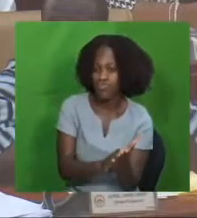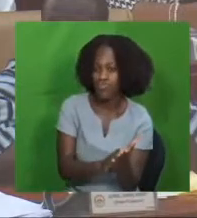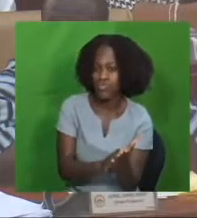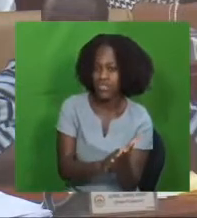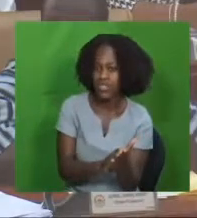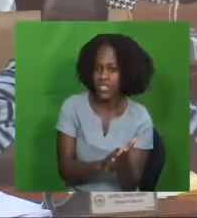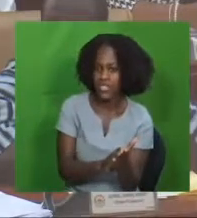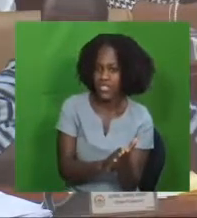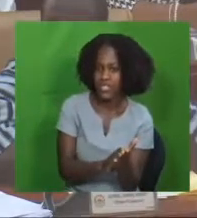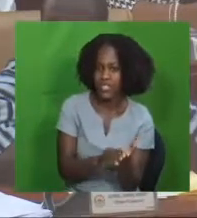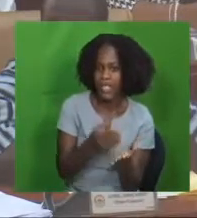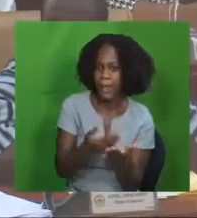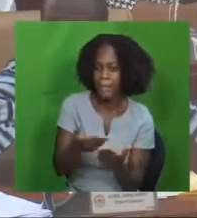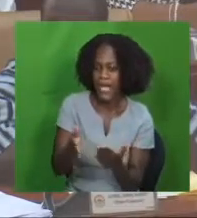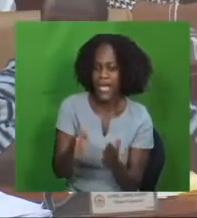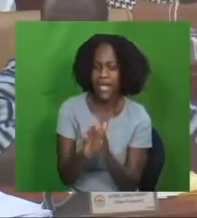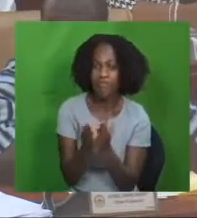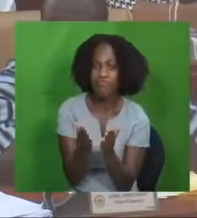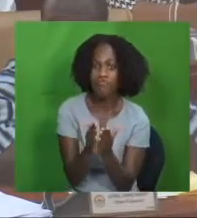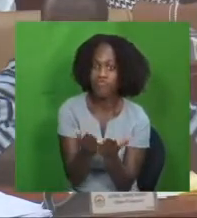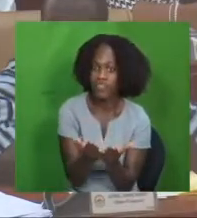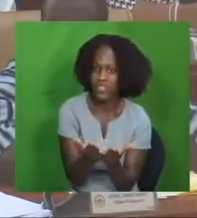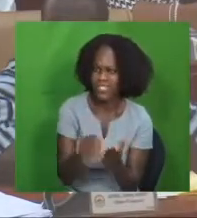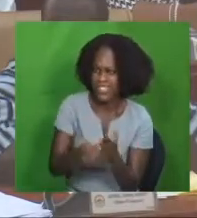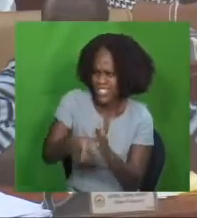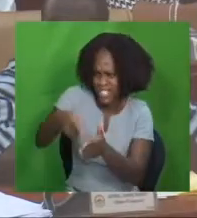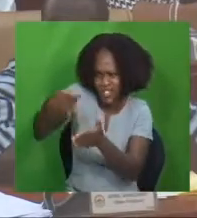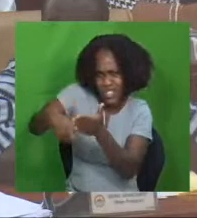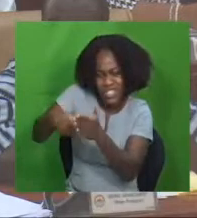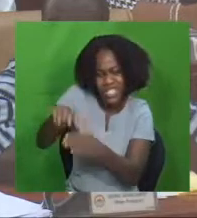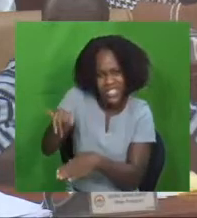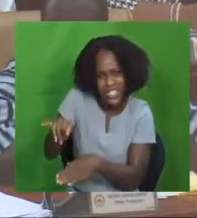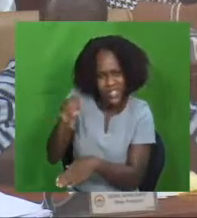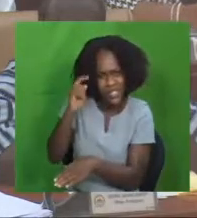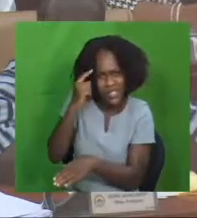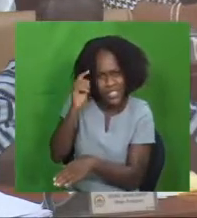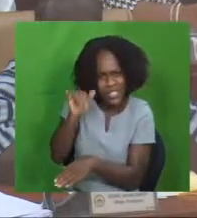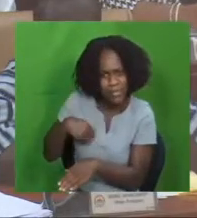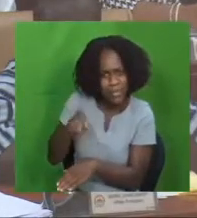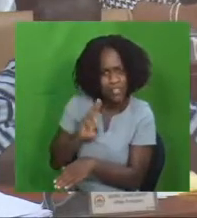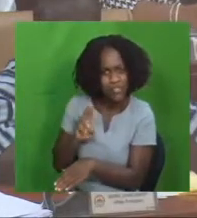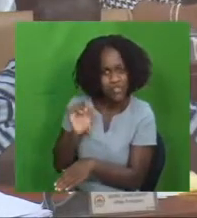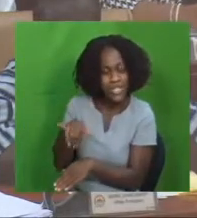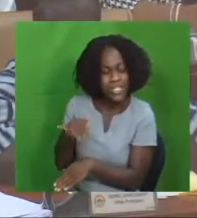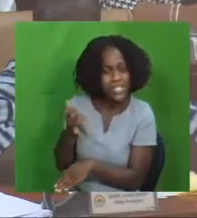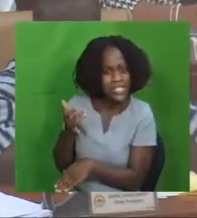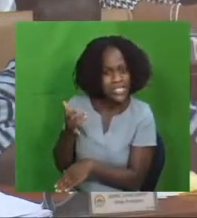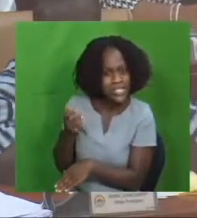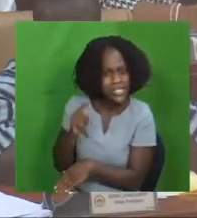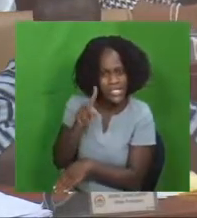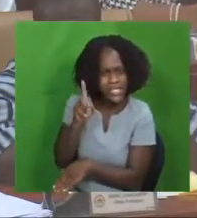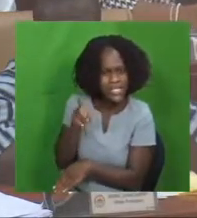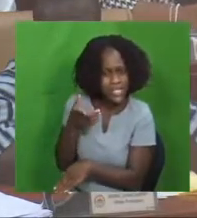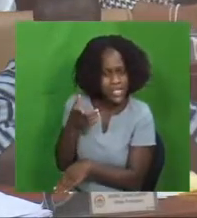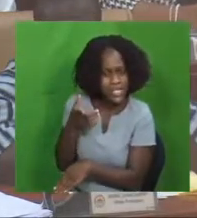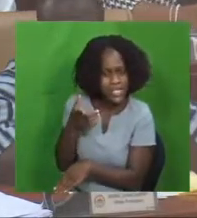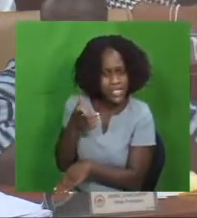that money and go and buy books, and you want to tax that, you call that consumption? Mr. Speaker, that